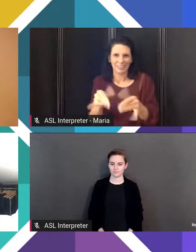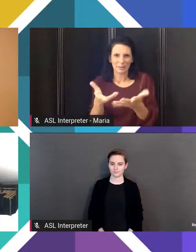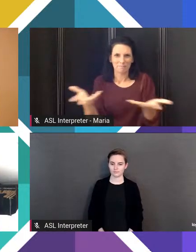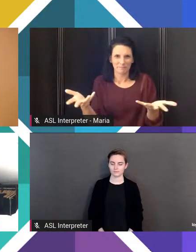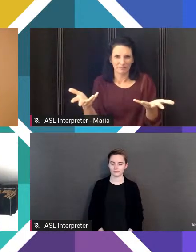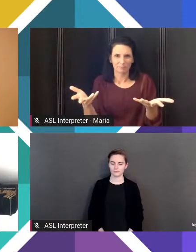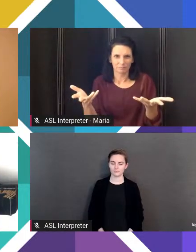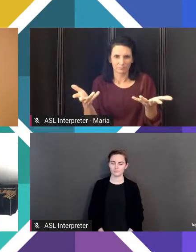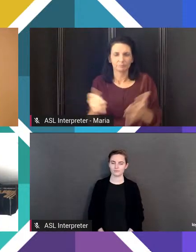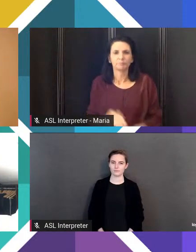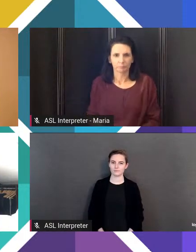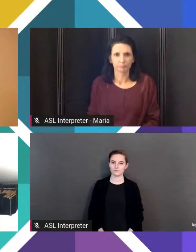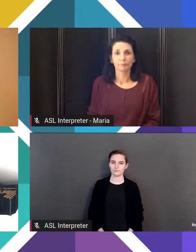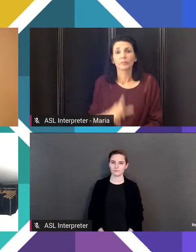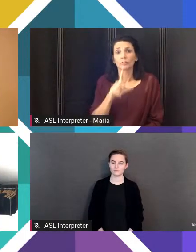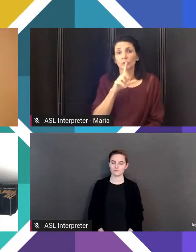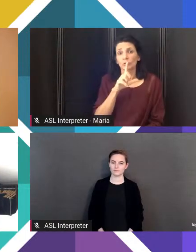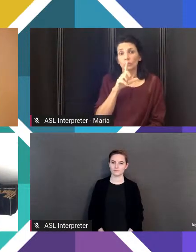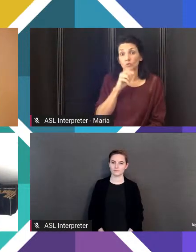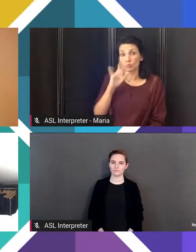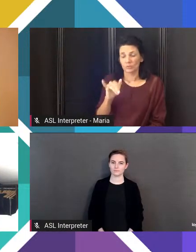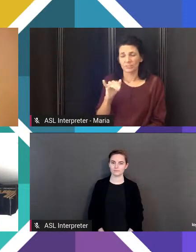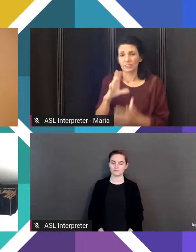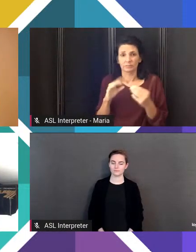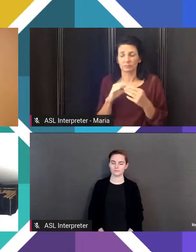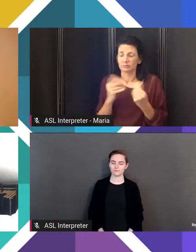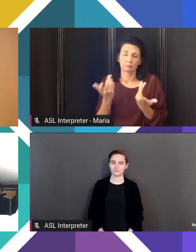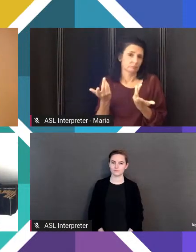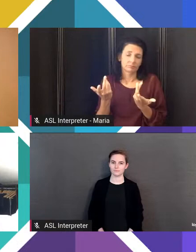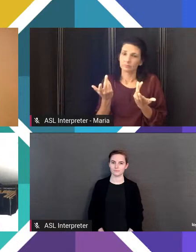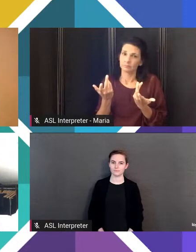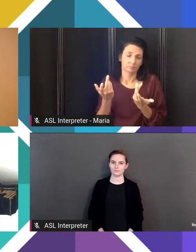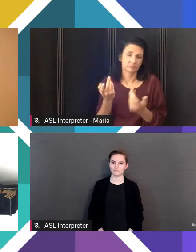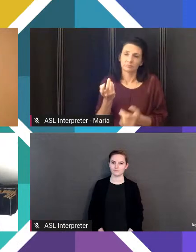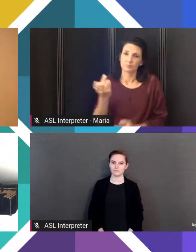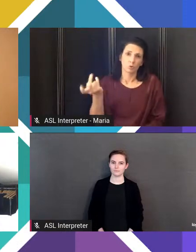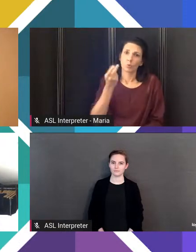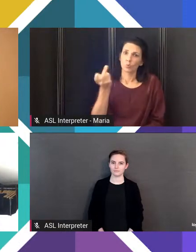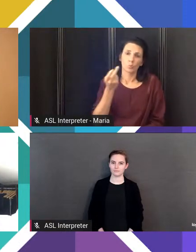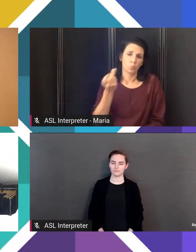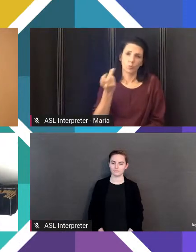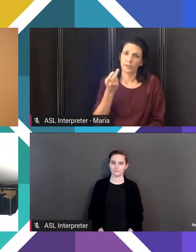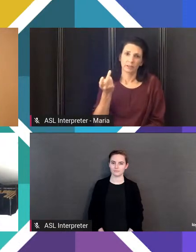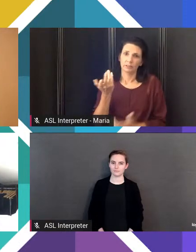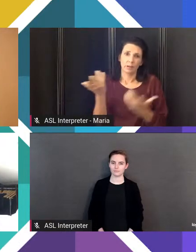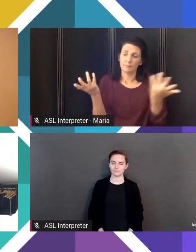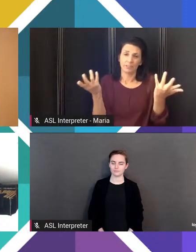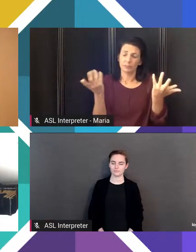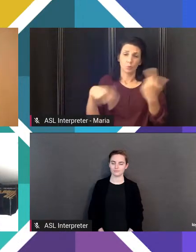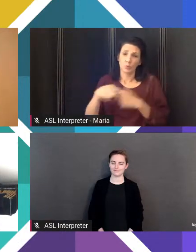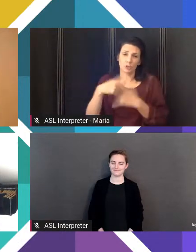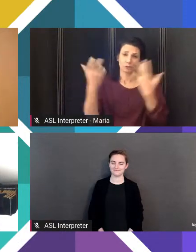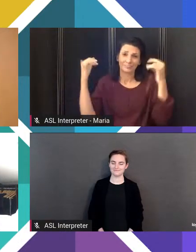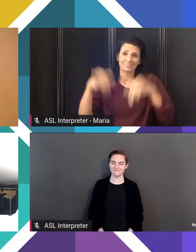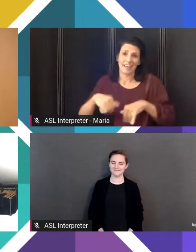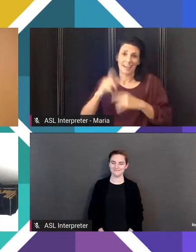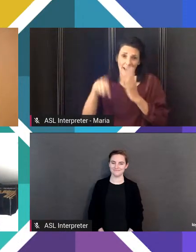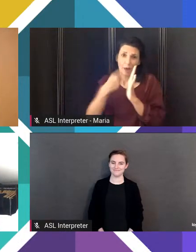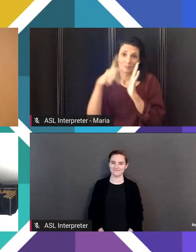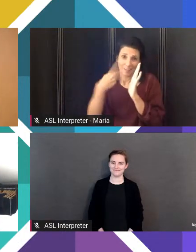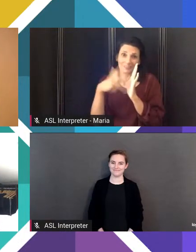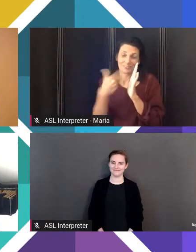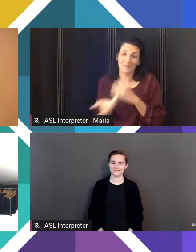Which I will say, so I want to hear from Joey and Finn, but I will say I can go like, we could, how many hours do people have? Because we could